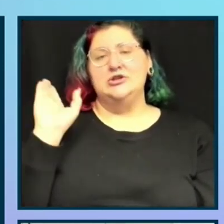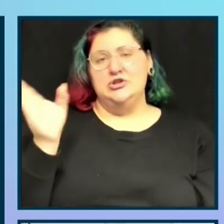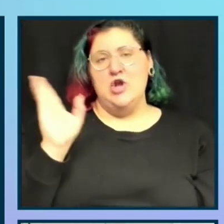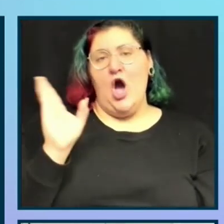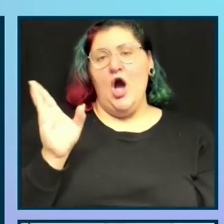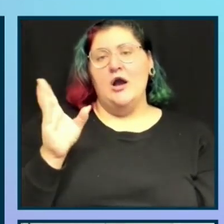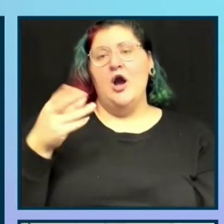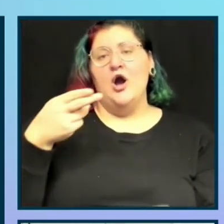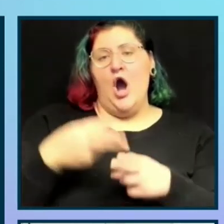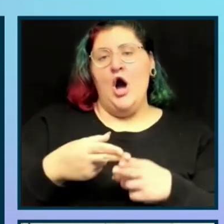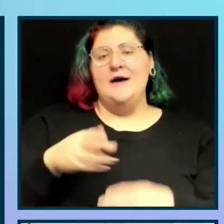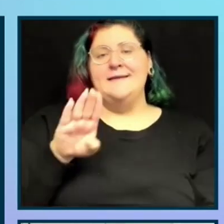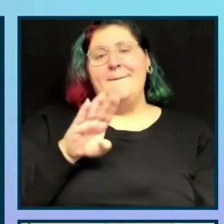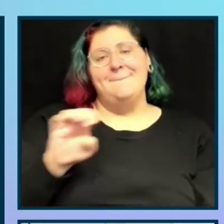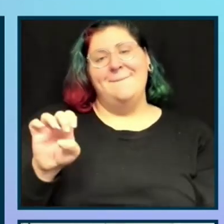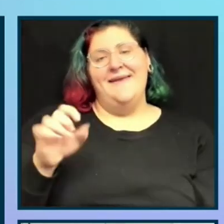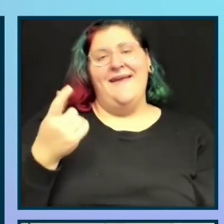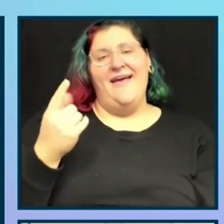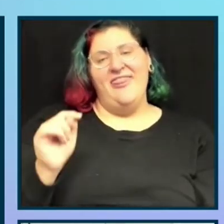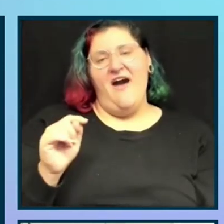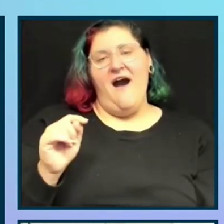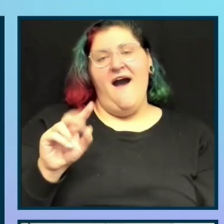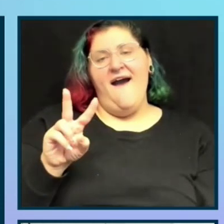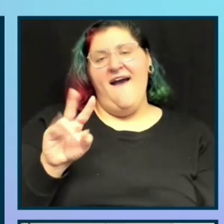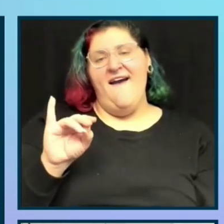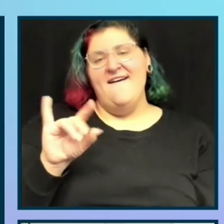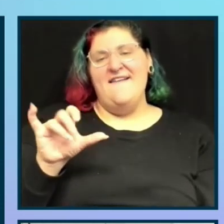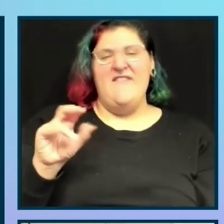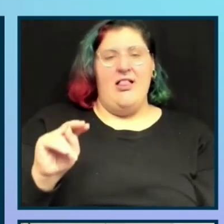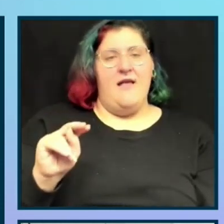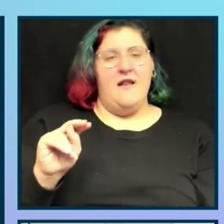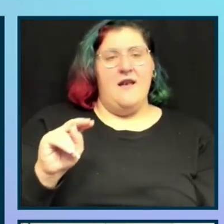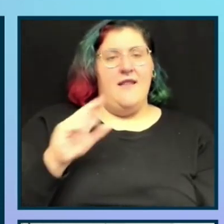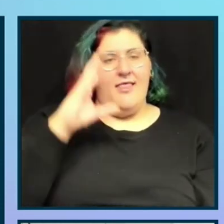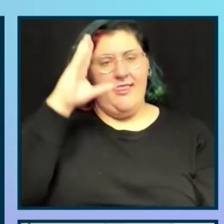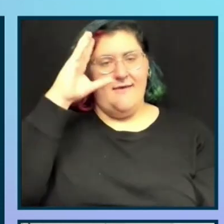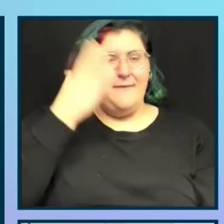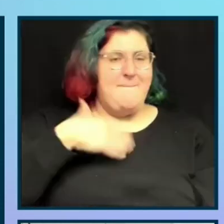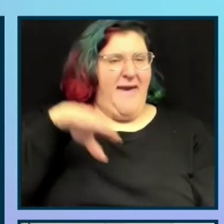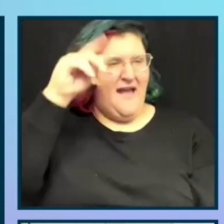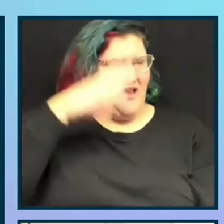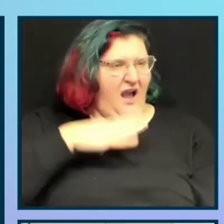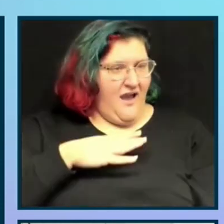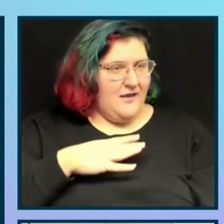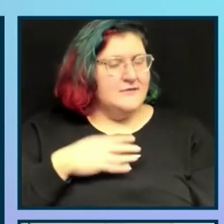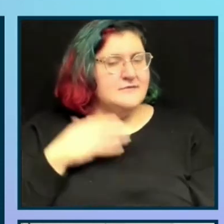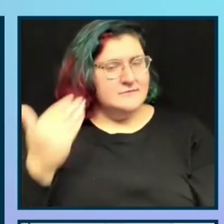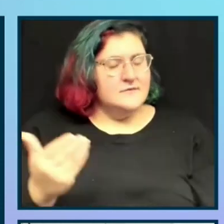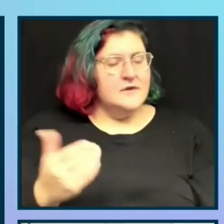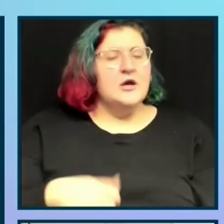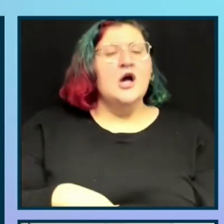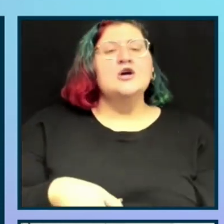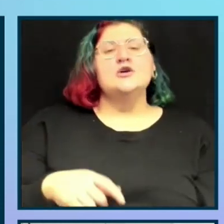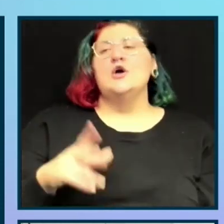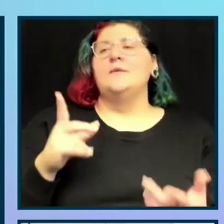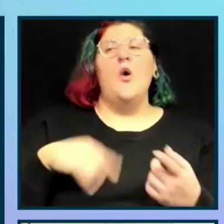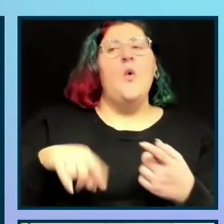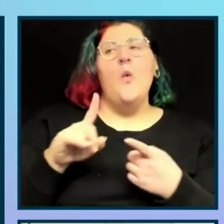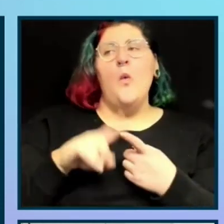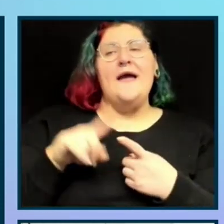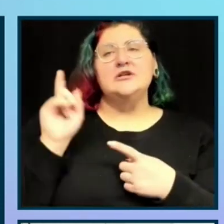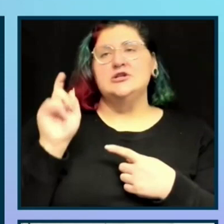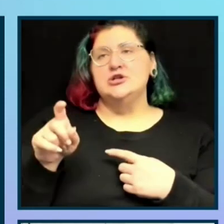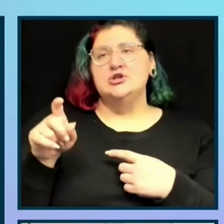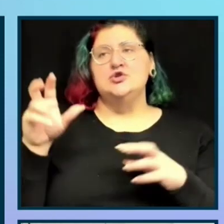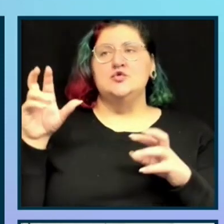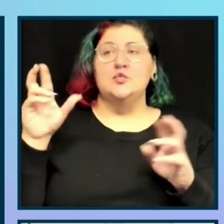What does that mean? When should you avoid? When should you reduce? So unless it's essential to the